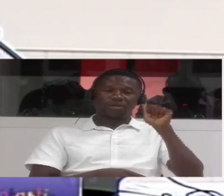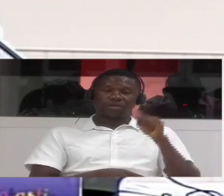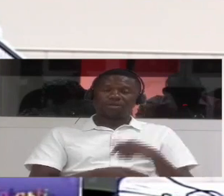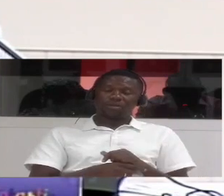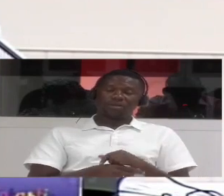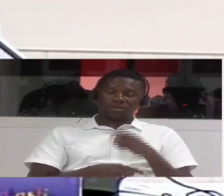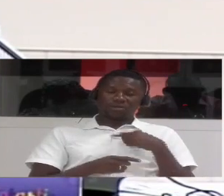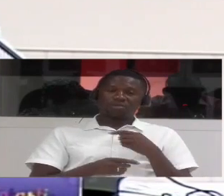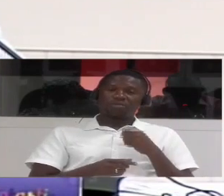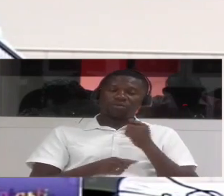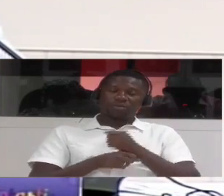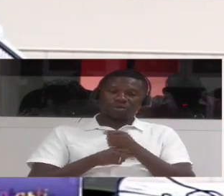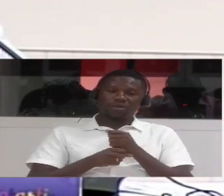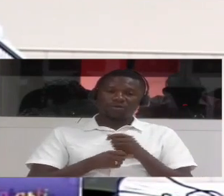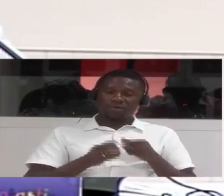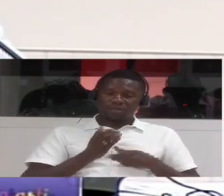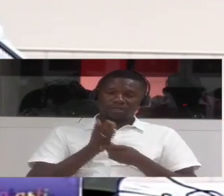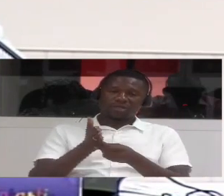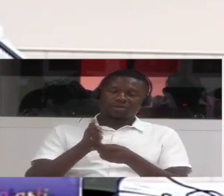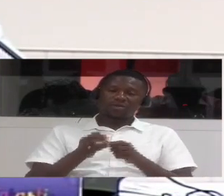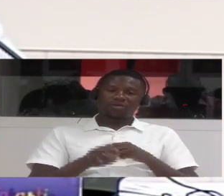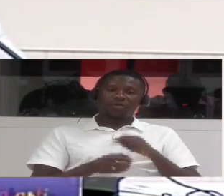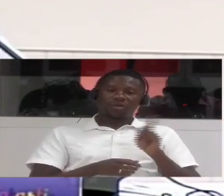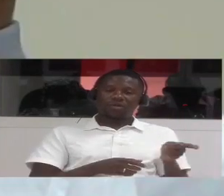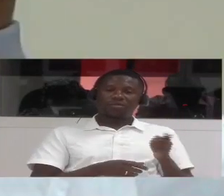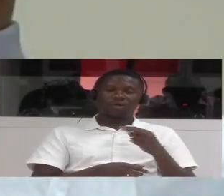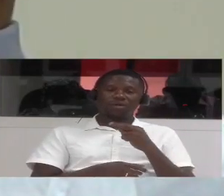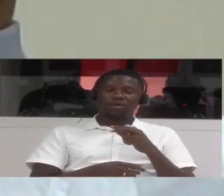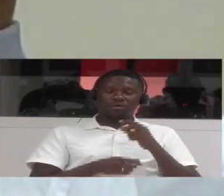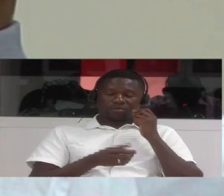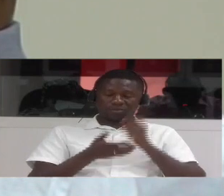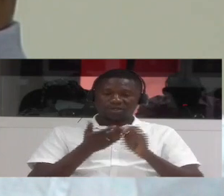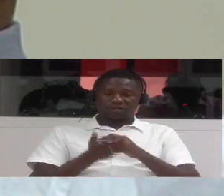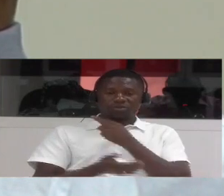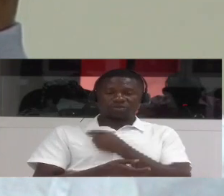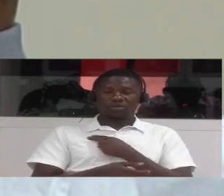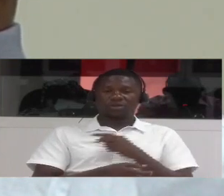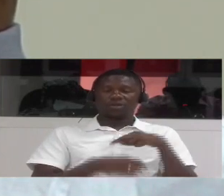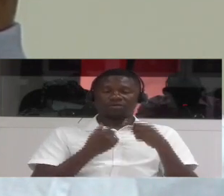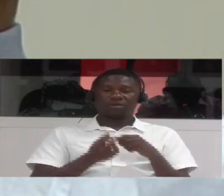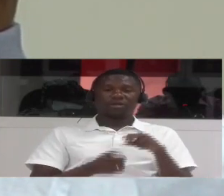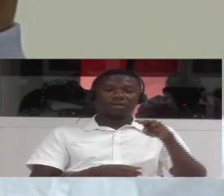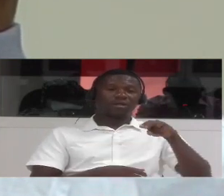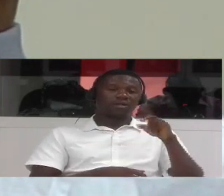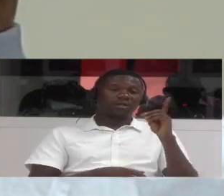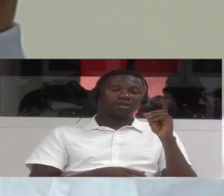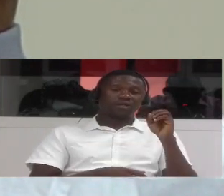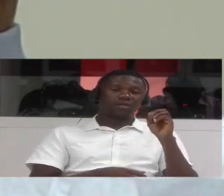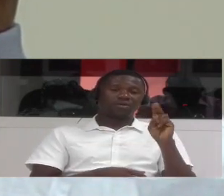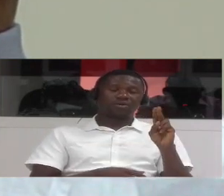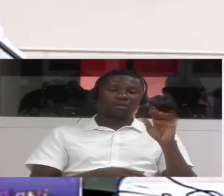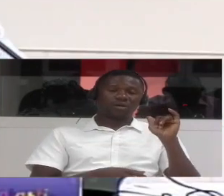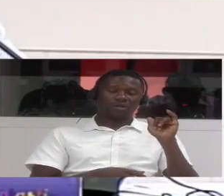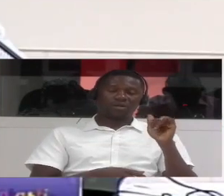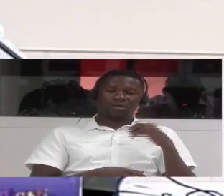director of the Gambia Press Union. On this instance, Nde was actually, Nate Fasose was in exile, also contesting